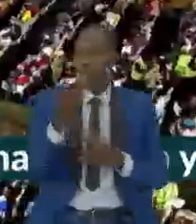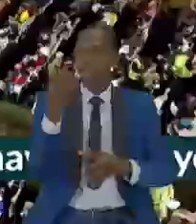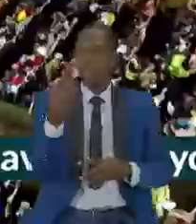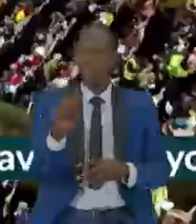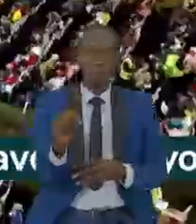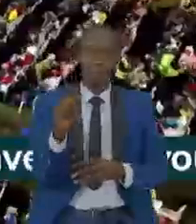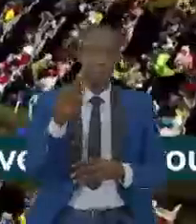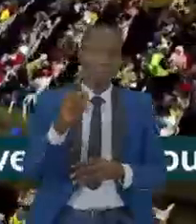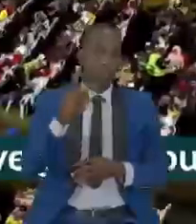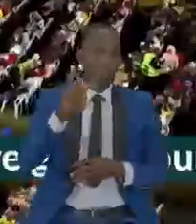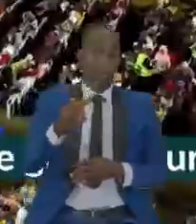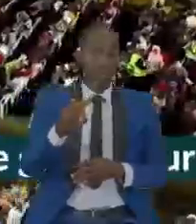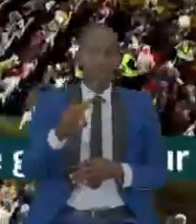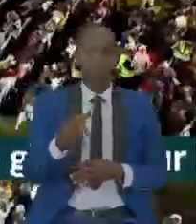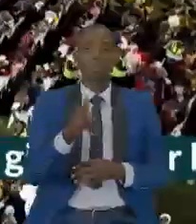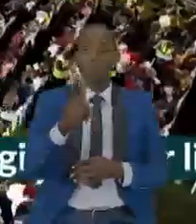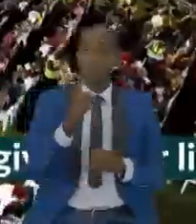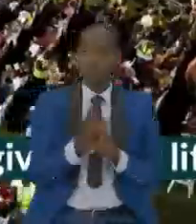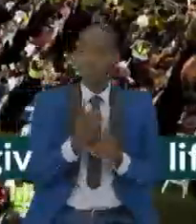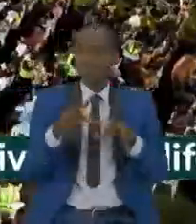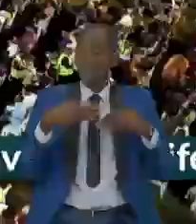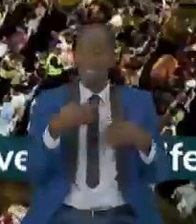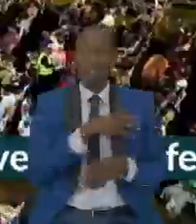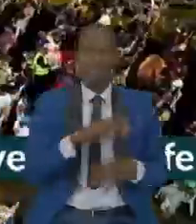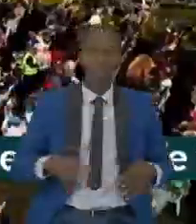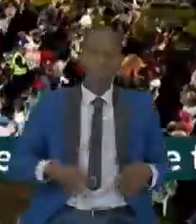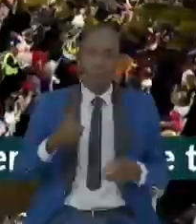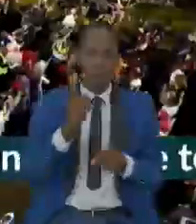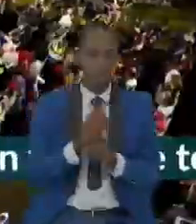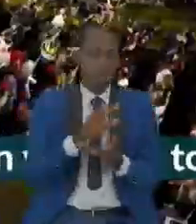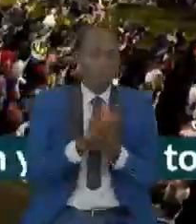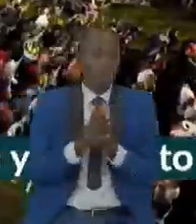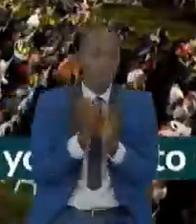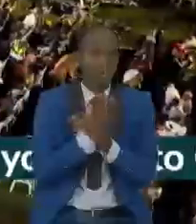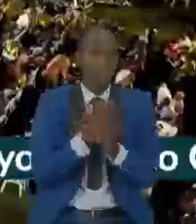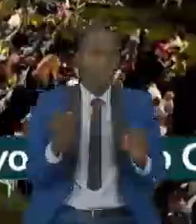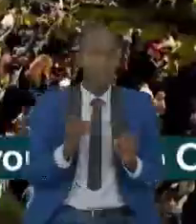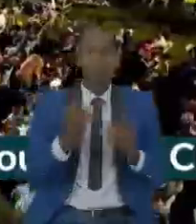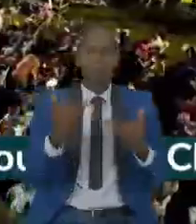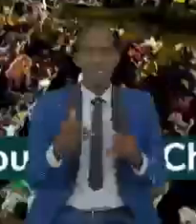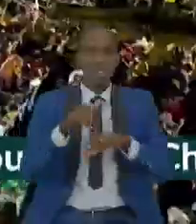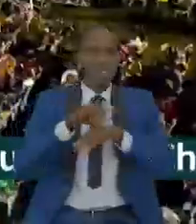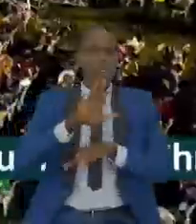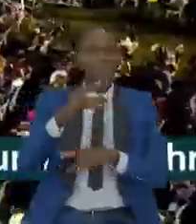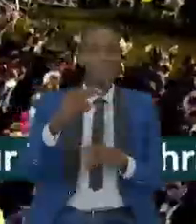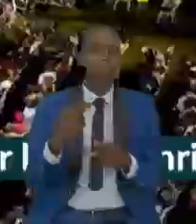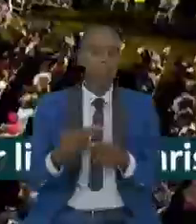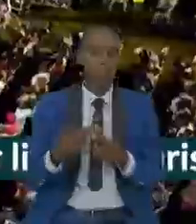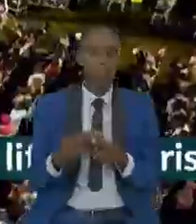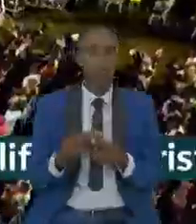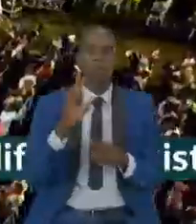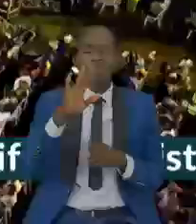please send your name, your phone number, and your location